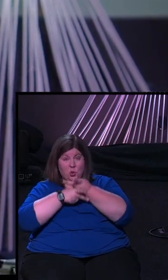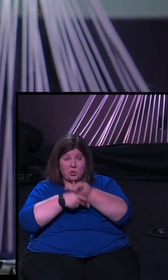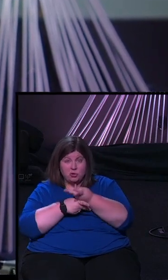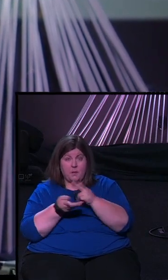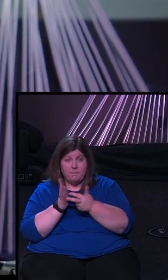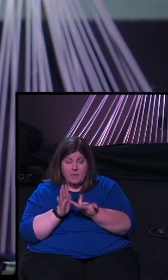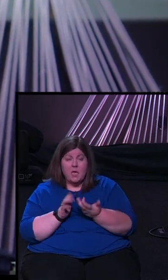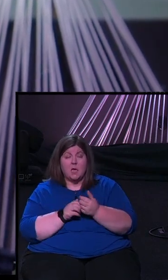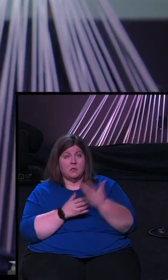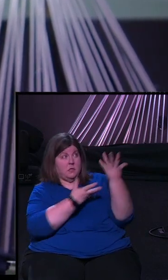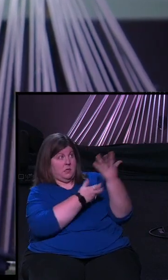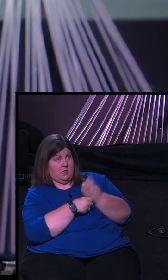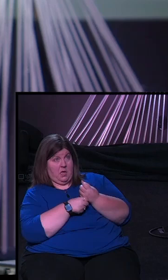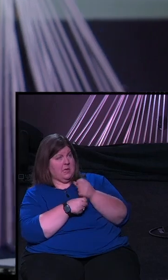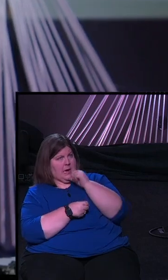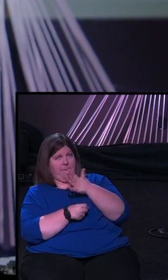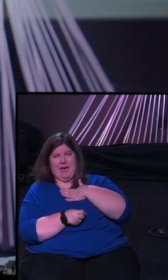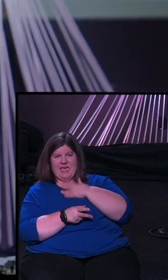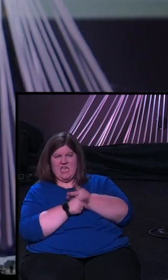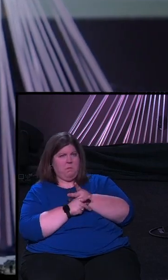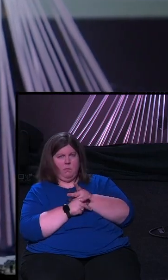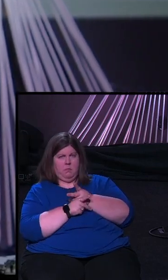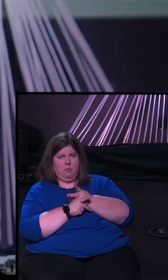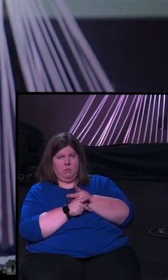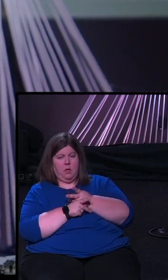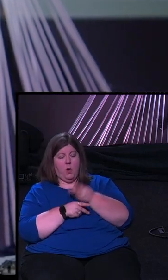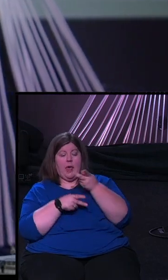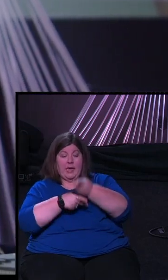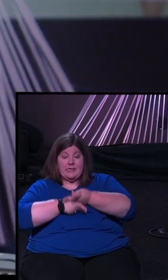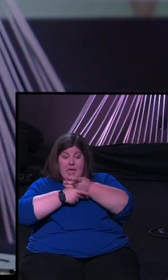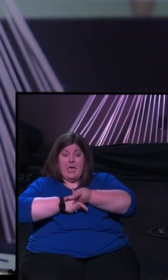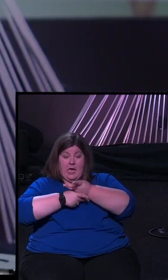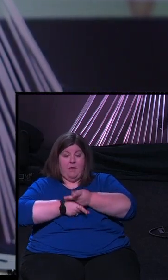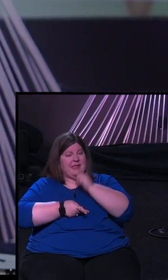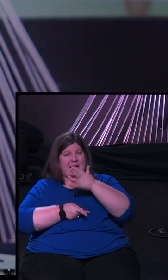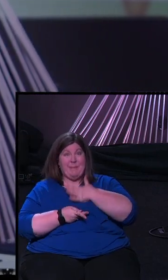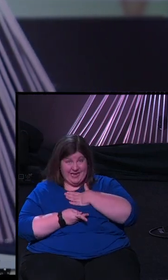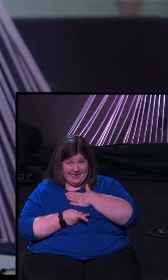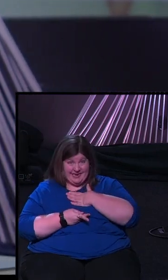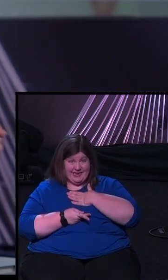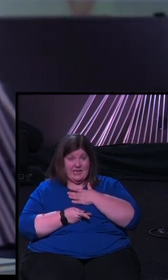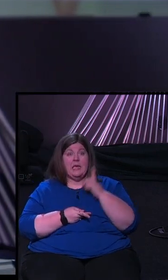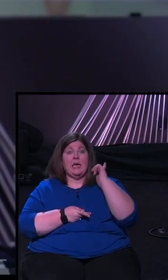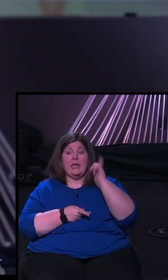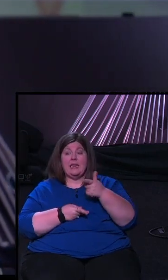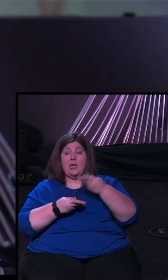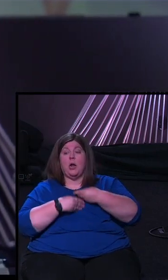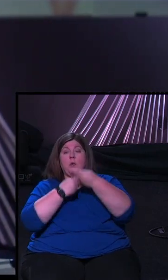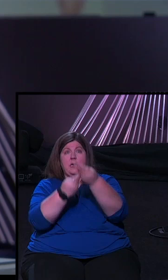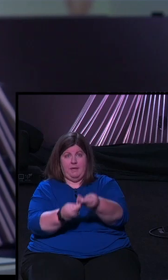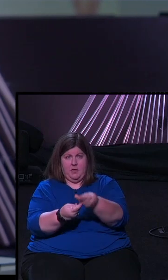I received it, it wasn't mine. And while I hold it, it's still not mine. And at some point, someday, I will hand it off to someone